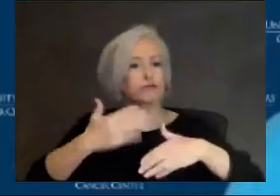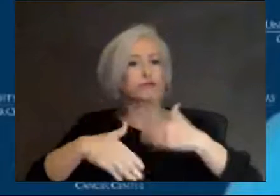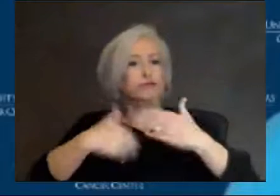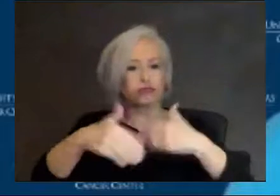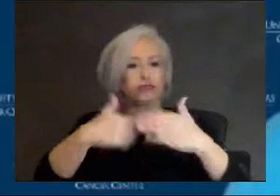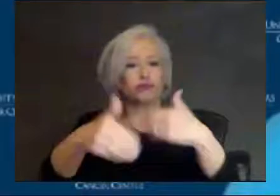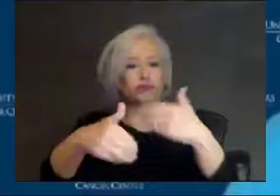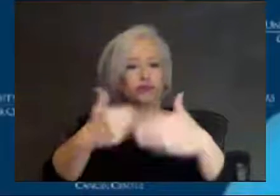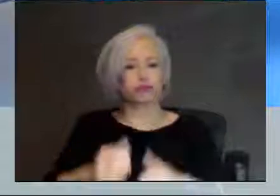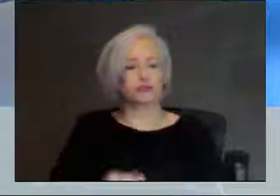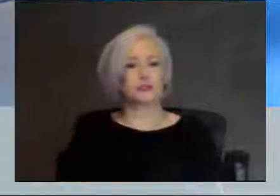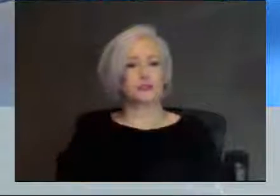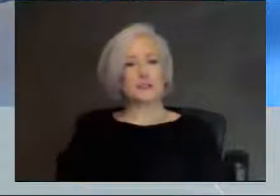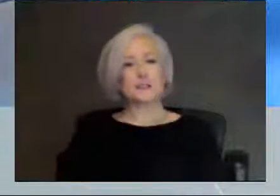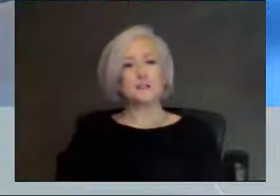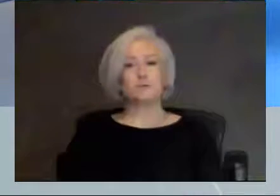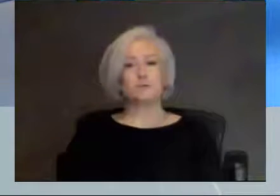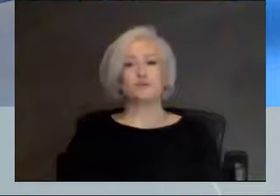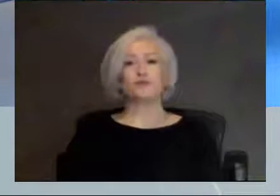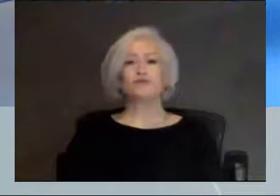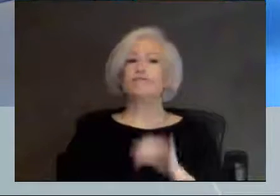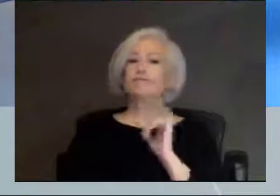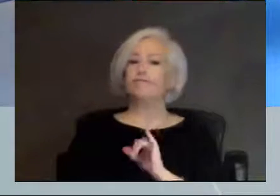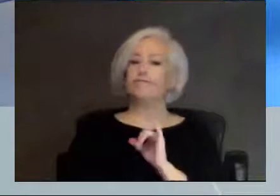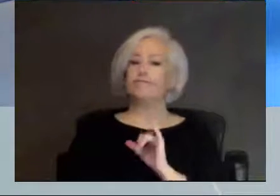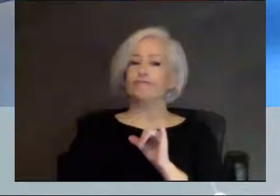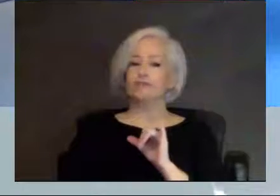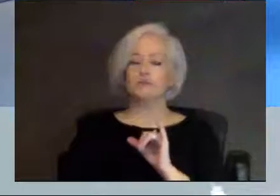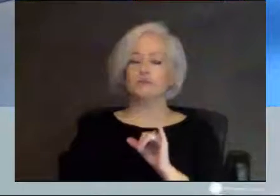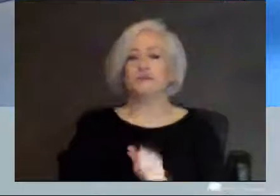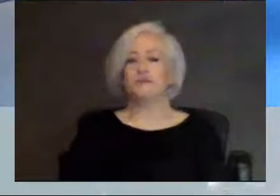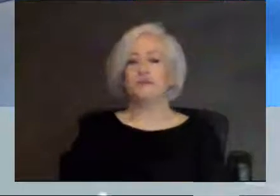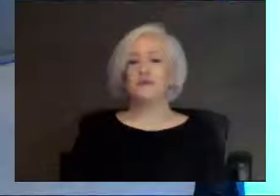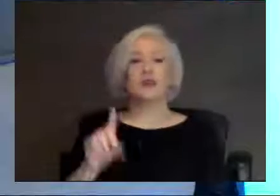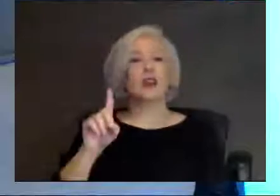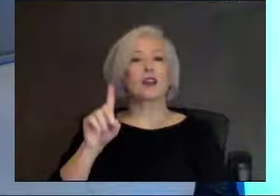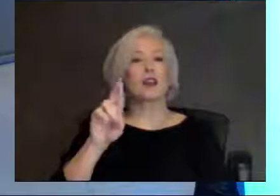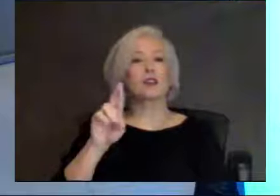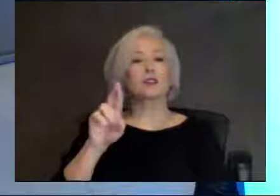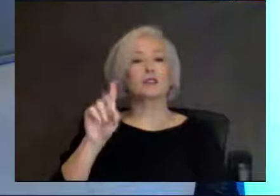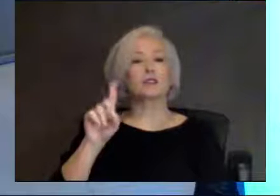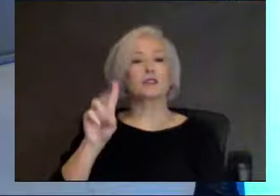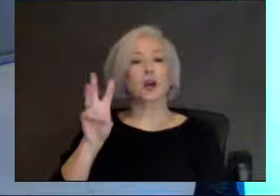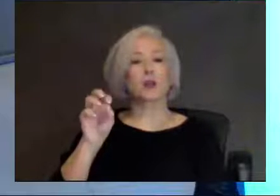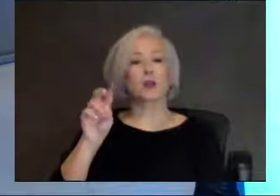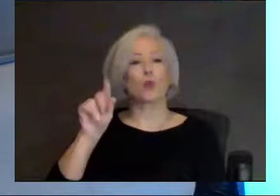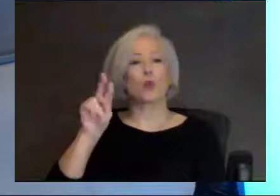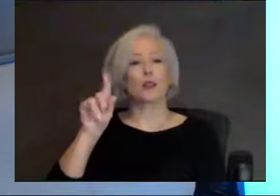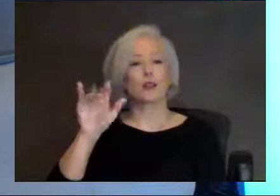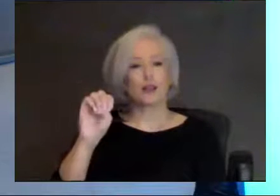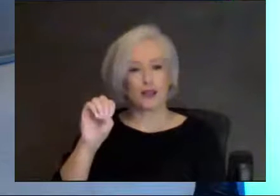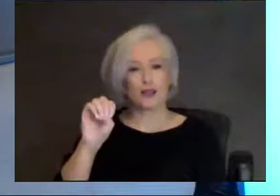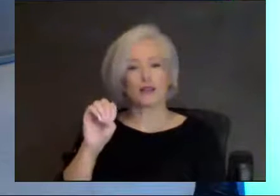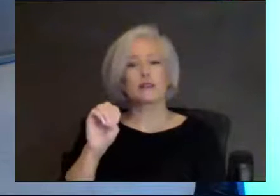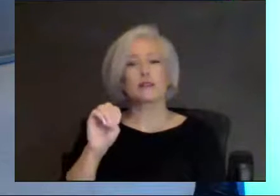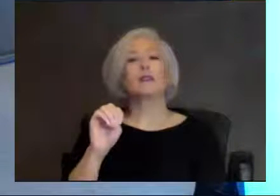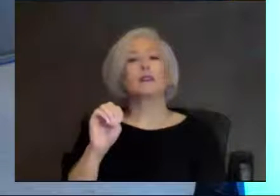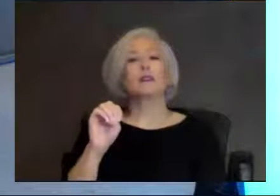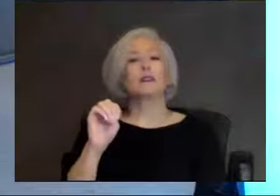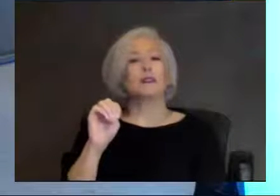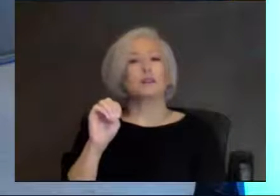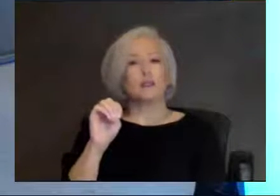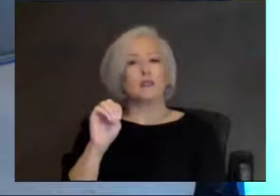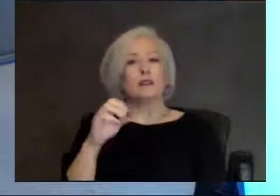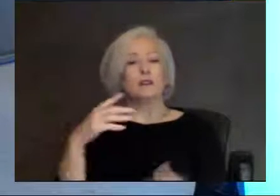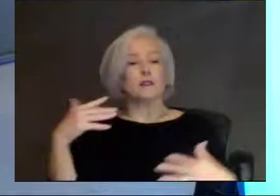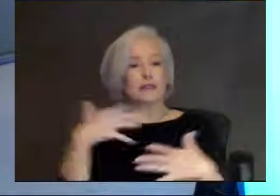forward. Okay. So Dr. Dandawande, an alarming fact that's come to light in the